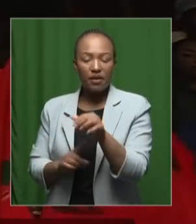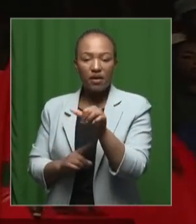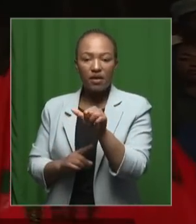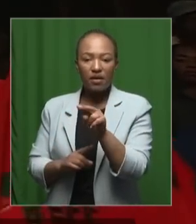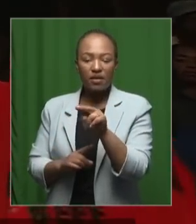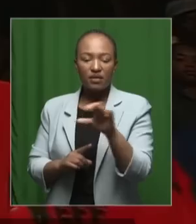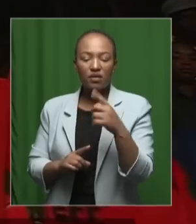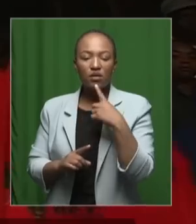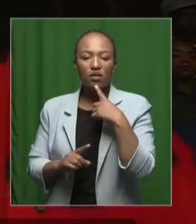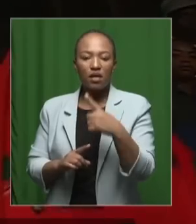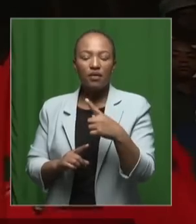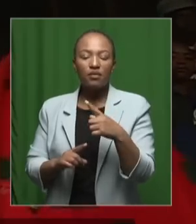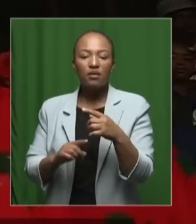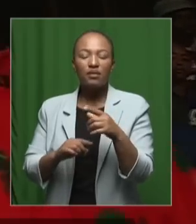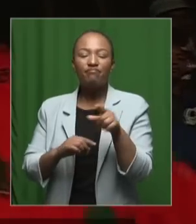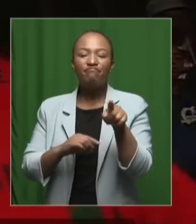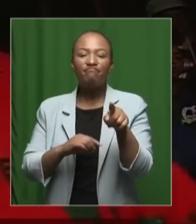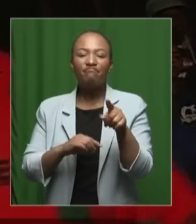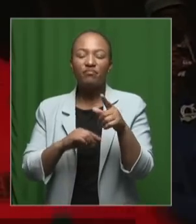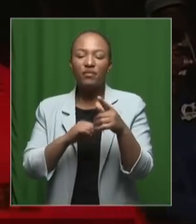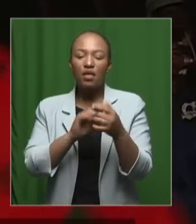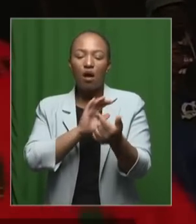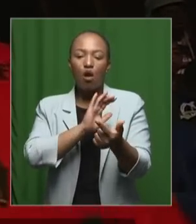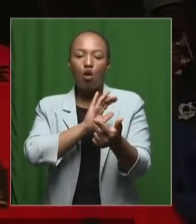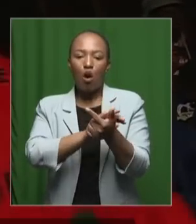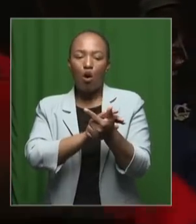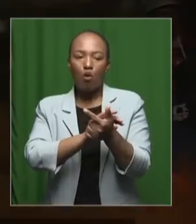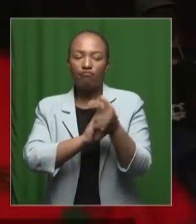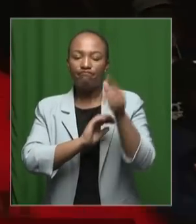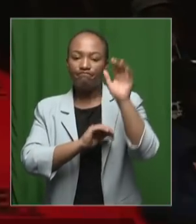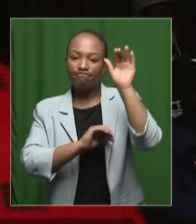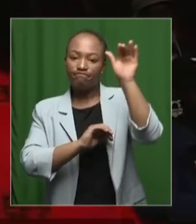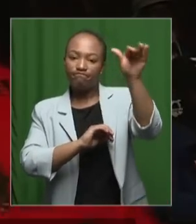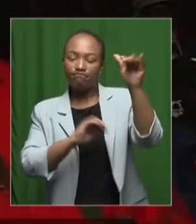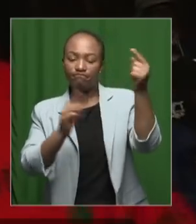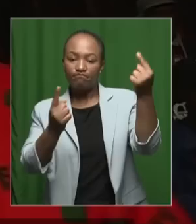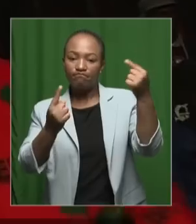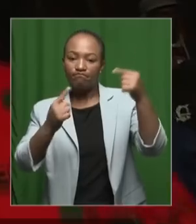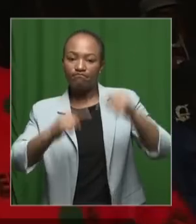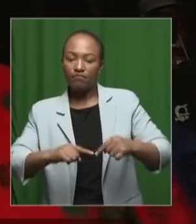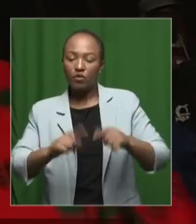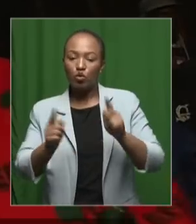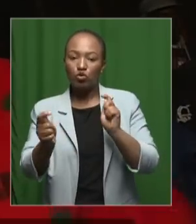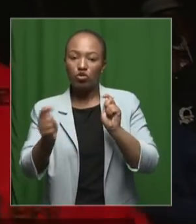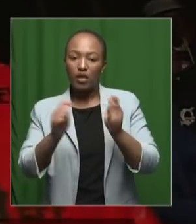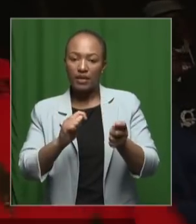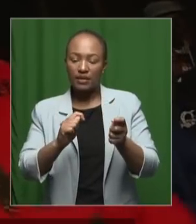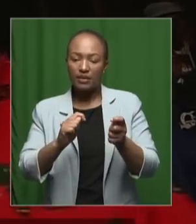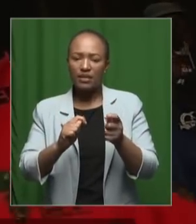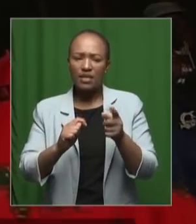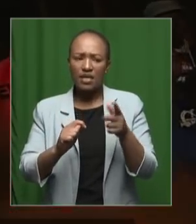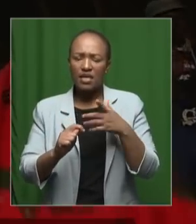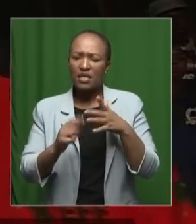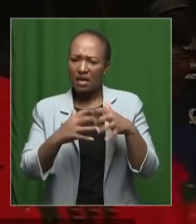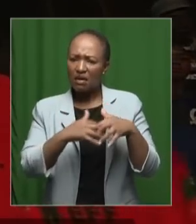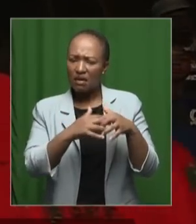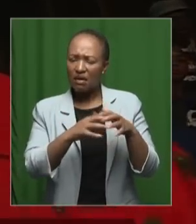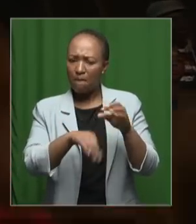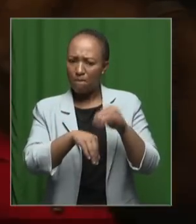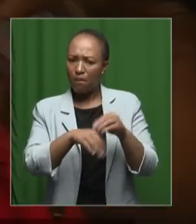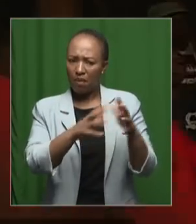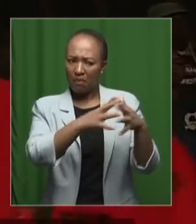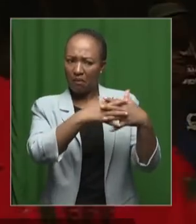repeal immigration laws, but they want us to trust them again. They created the mess, now they want the voters to trust them again to fix a mess that they